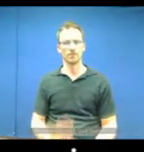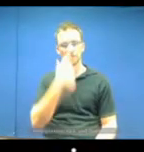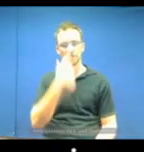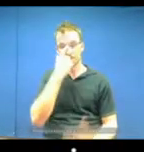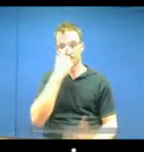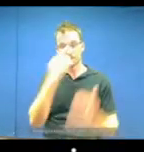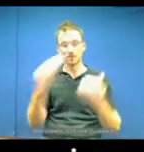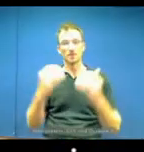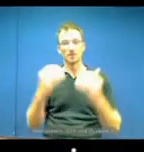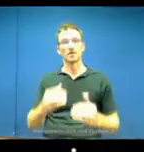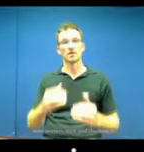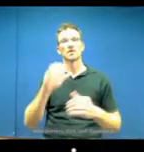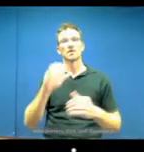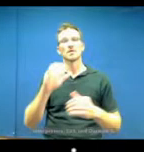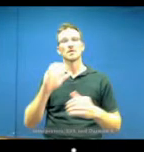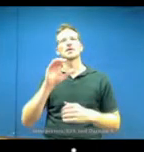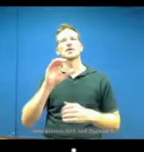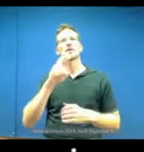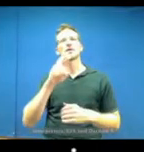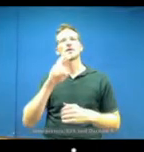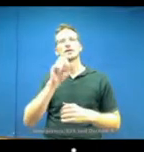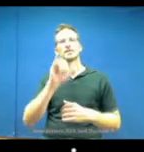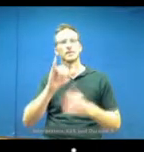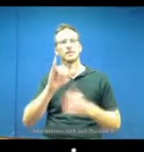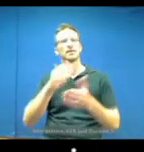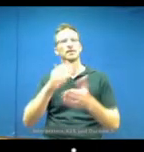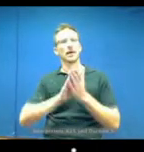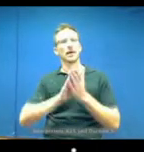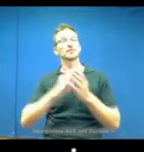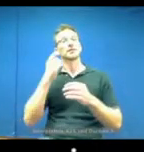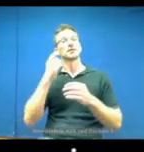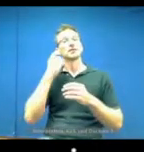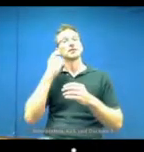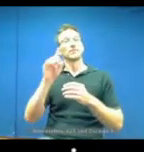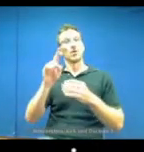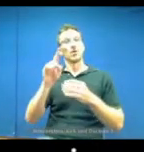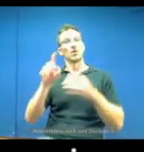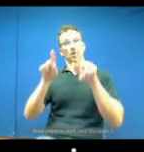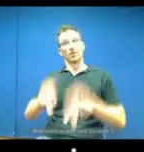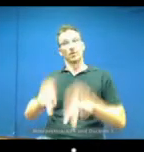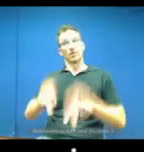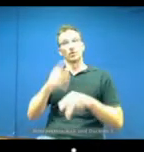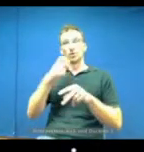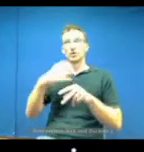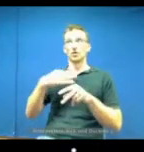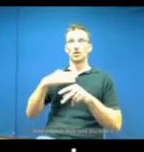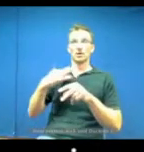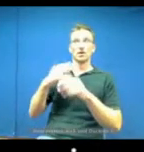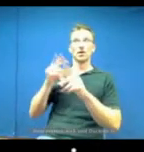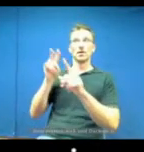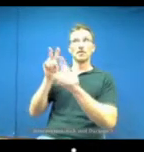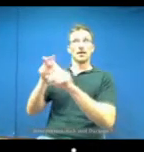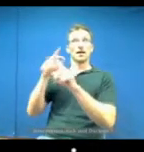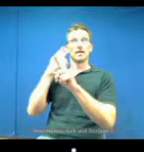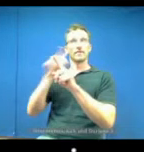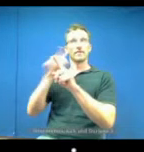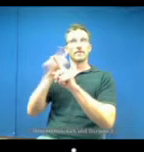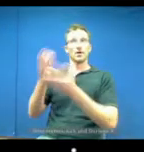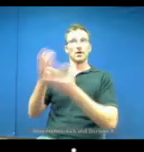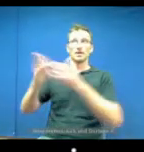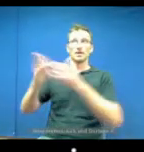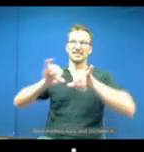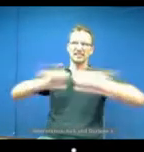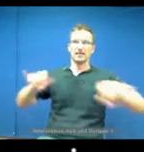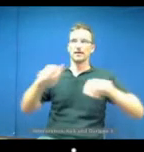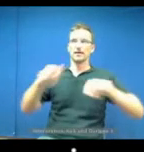Chrissy asks, are there any charges for plaintiffs who did petition for a stay away or no contact yet they continued to reach out to the abuser or